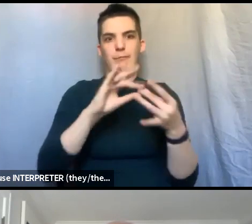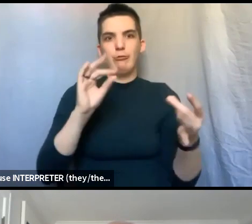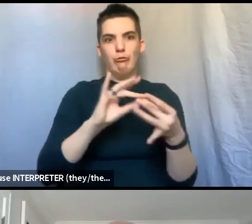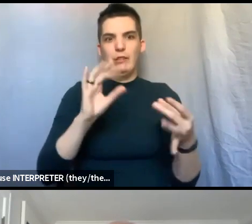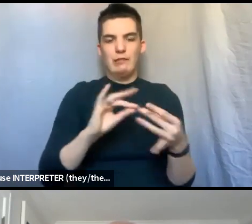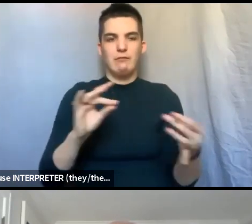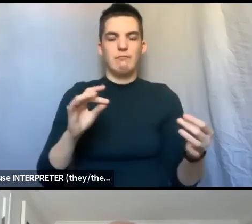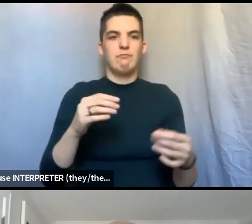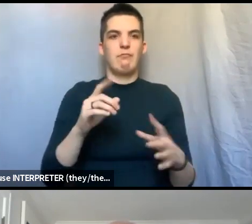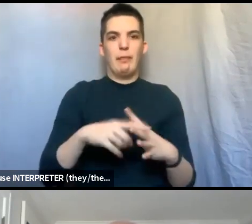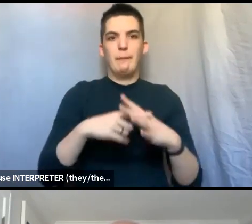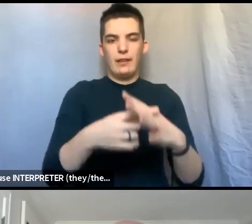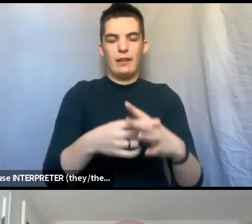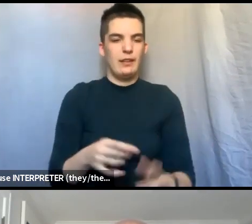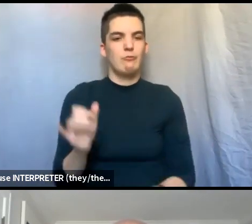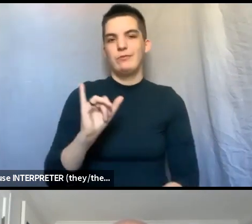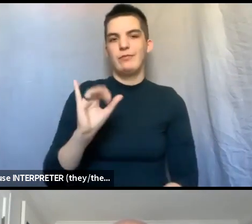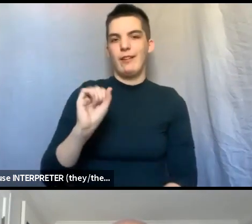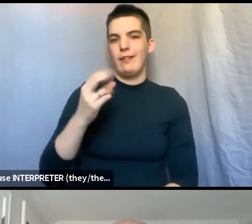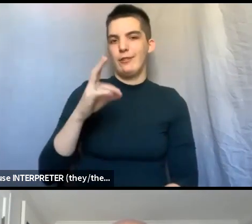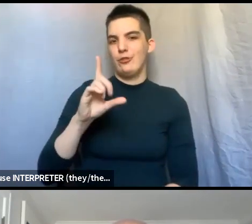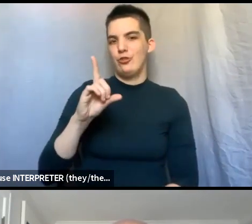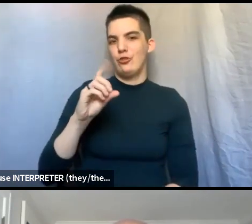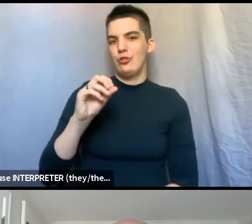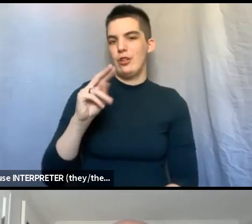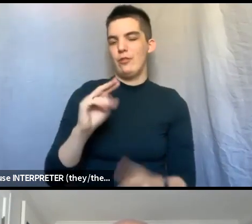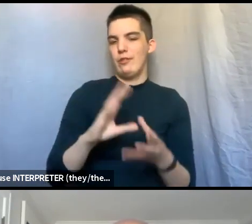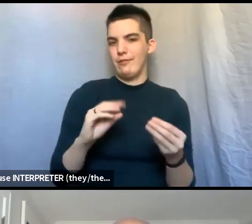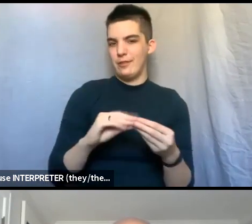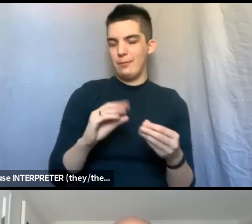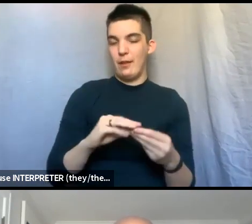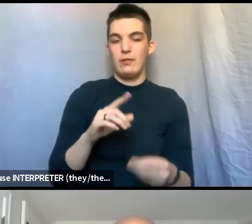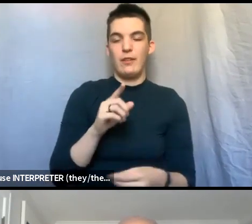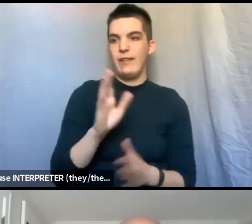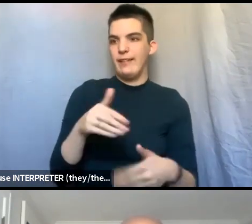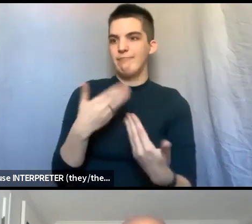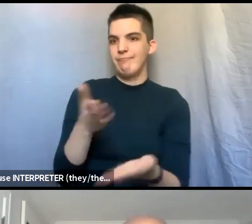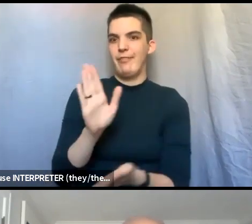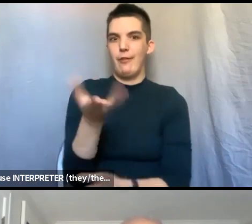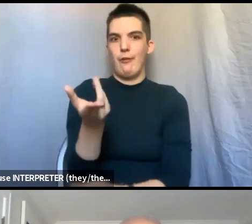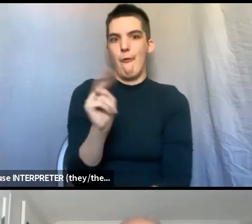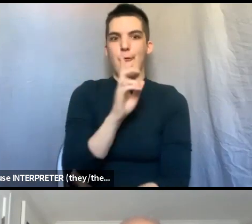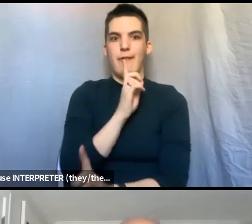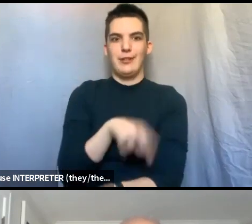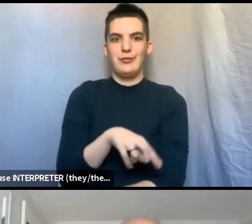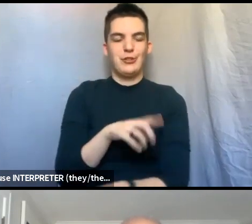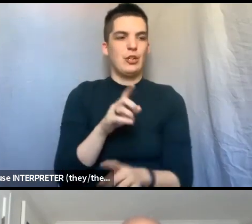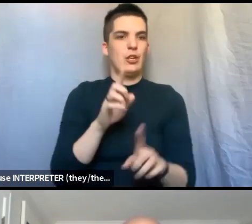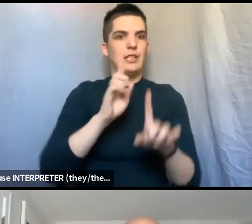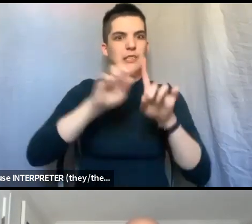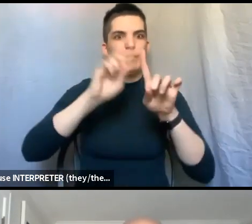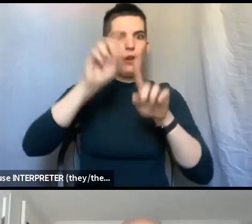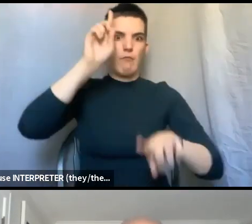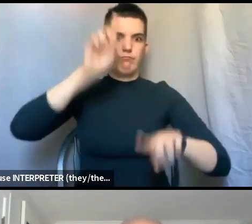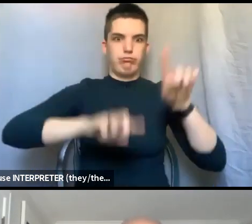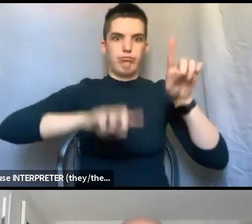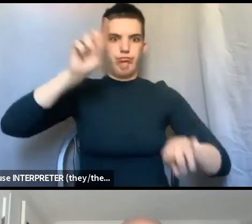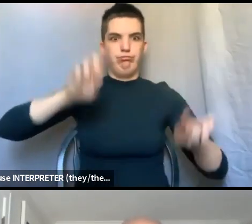about just what Sheldon's talked about. And they give their own answers to that in vastly different ways. So if you're